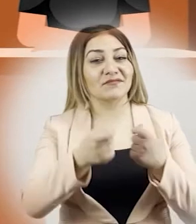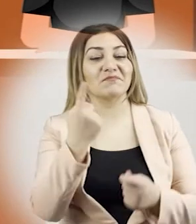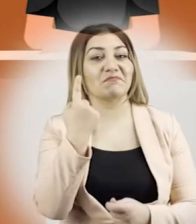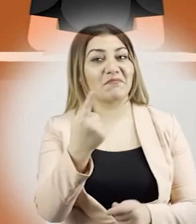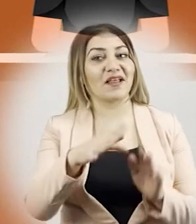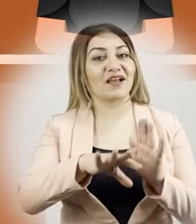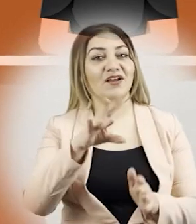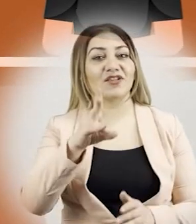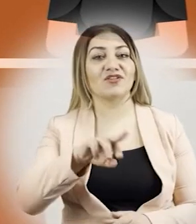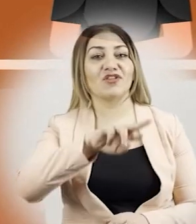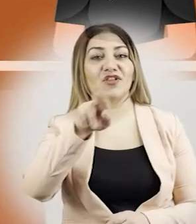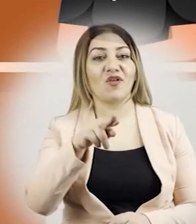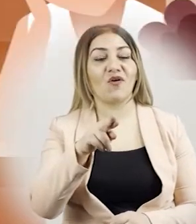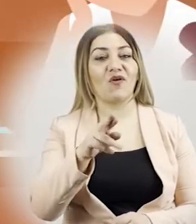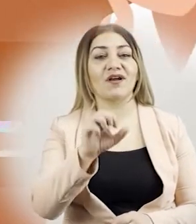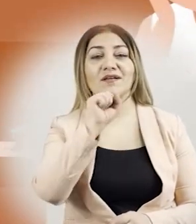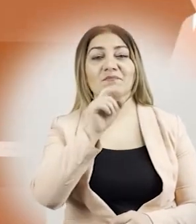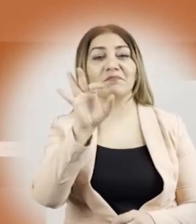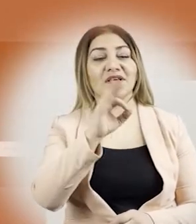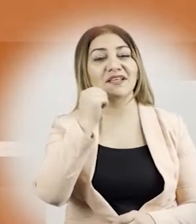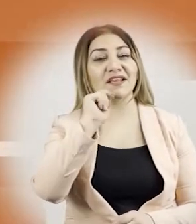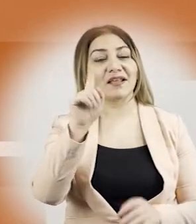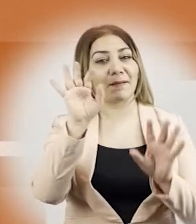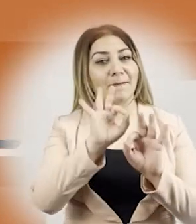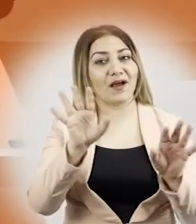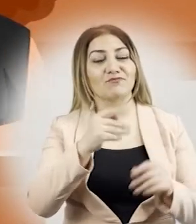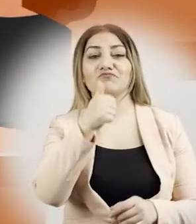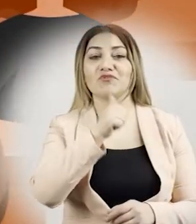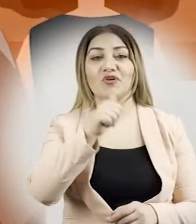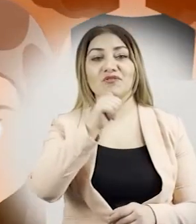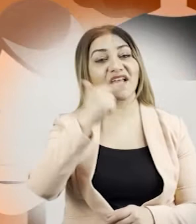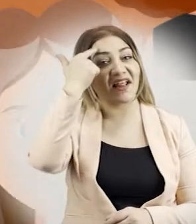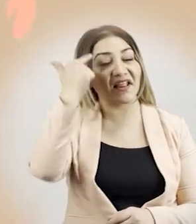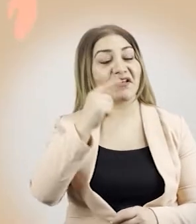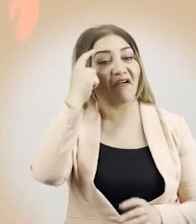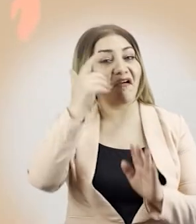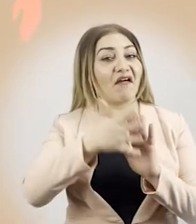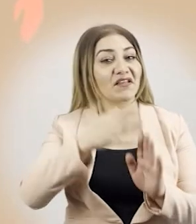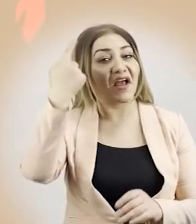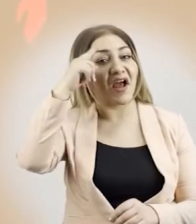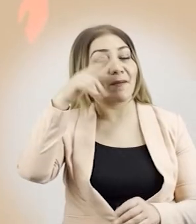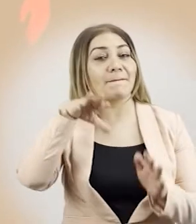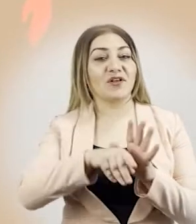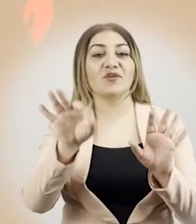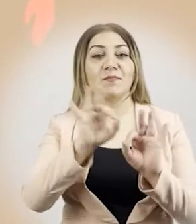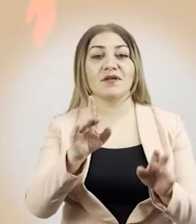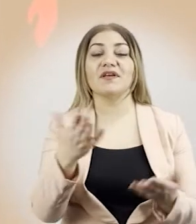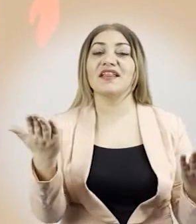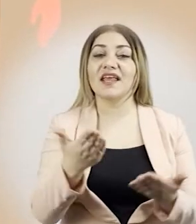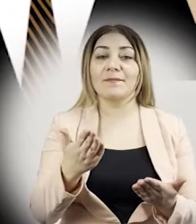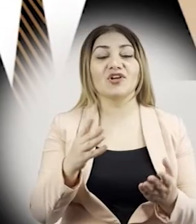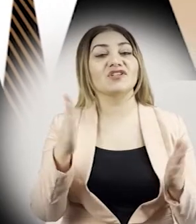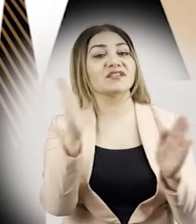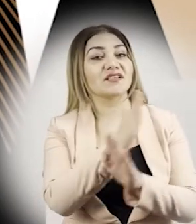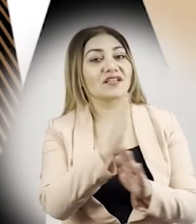story of the patriarch Noah. And we will try to understand scientifically when the events in the myth could have taken place and